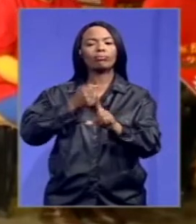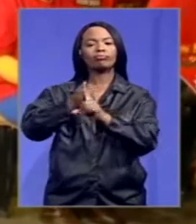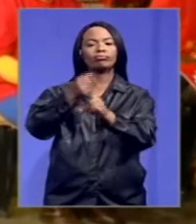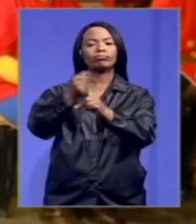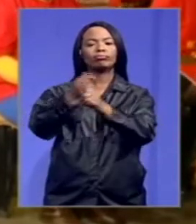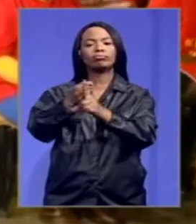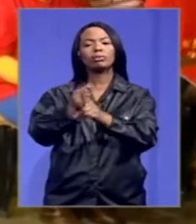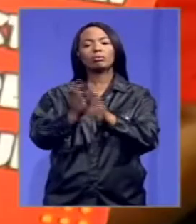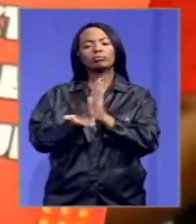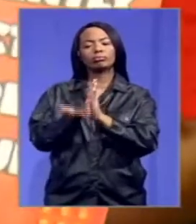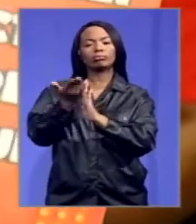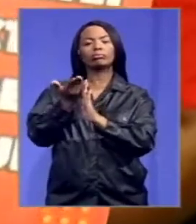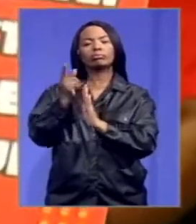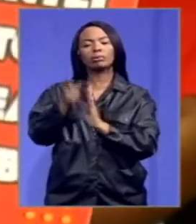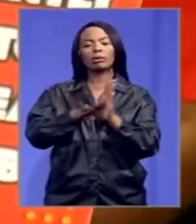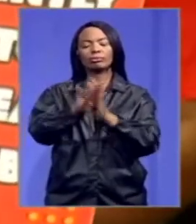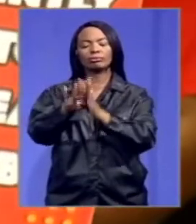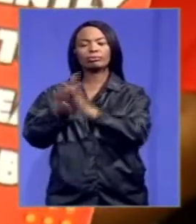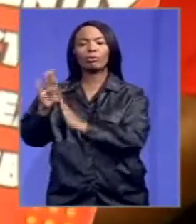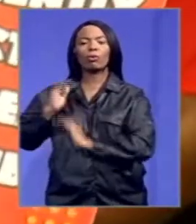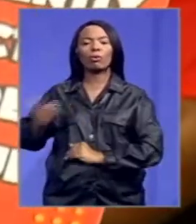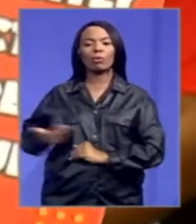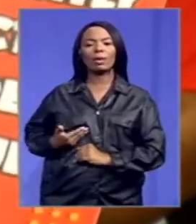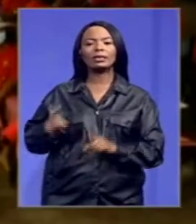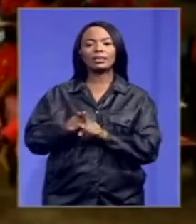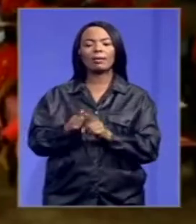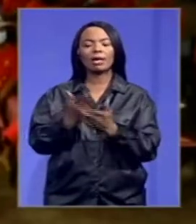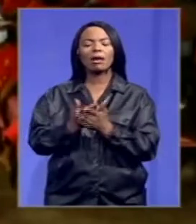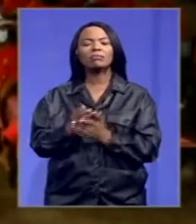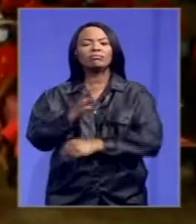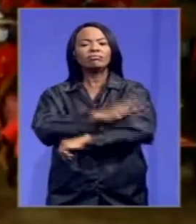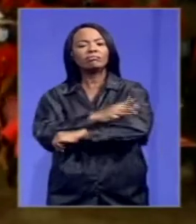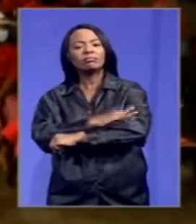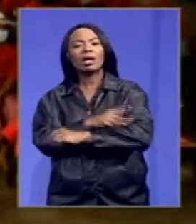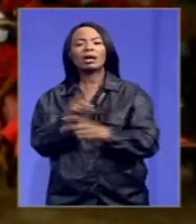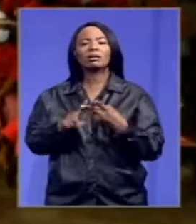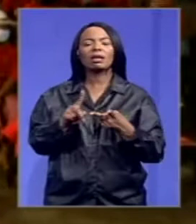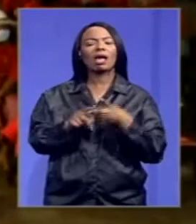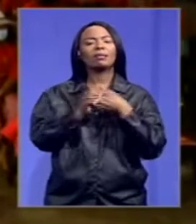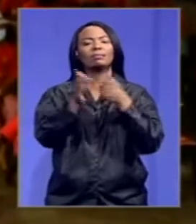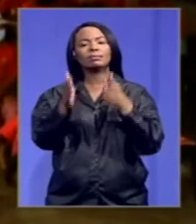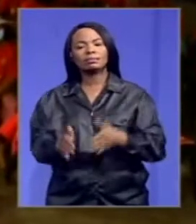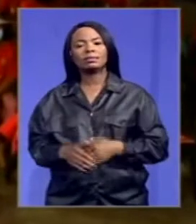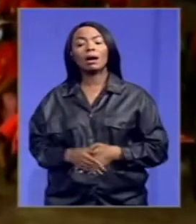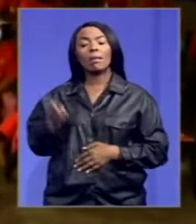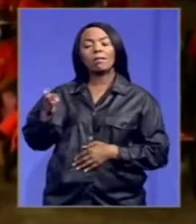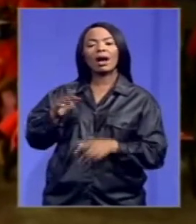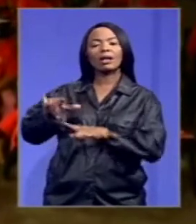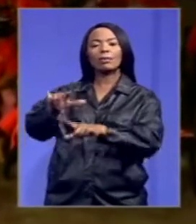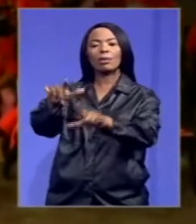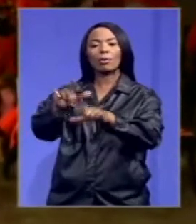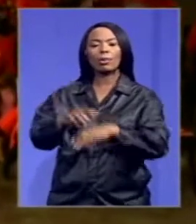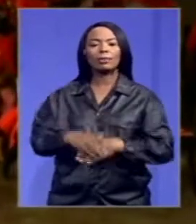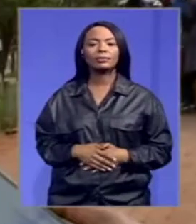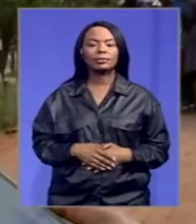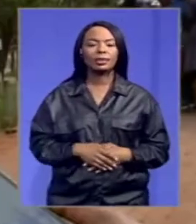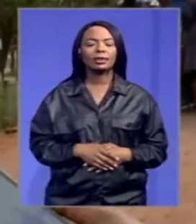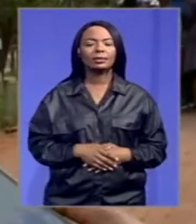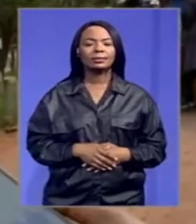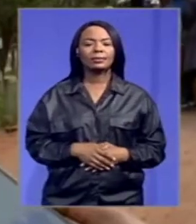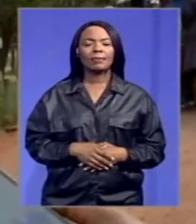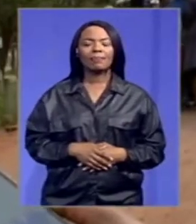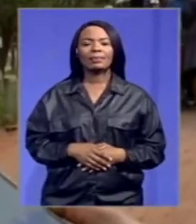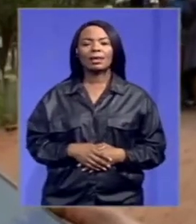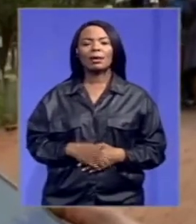nyolohela boetapeleng. O ne a setleha puo letsatsing la basebetsi le boakgomo haufi le Polokwane, Limpopo. For far too long,